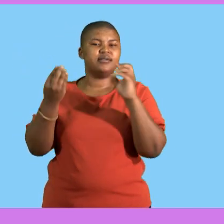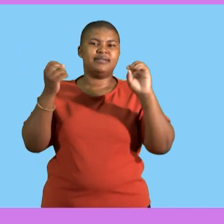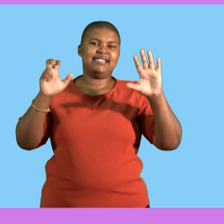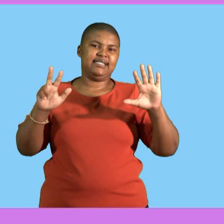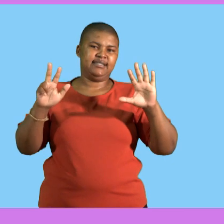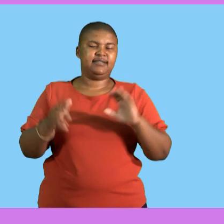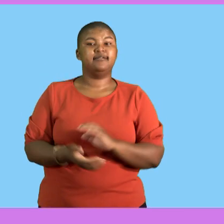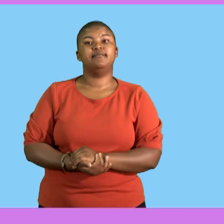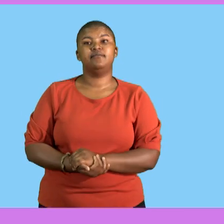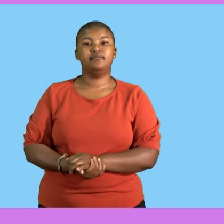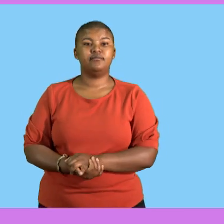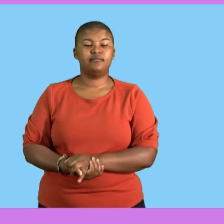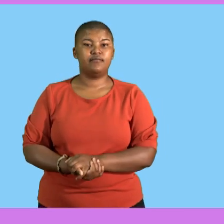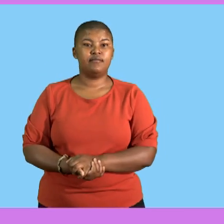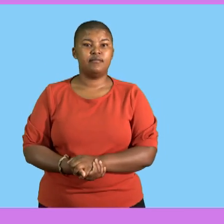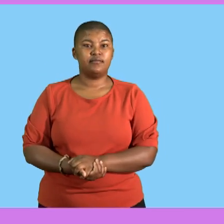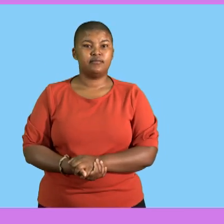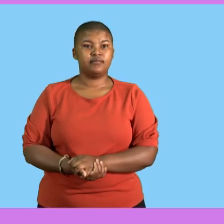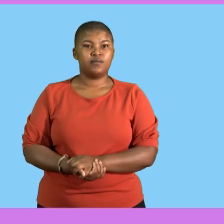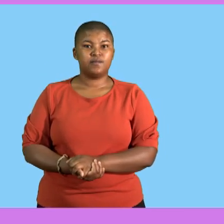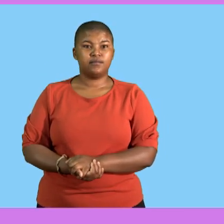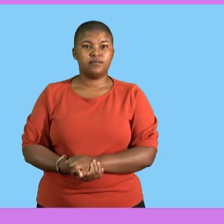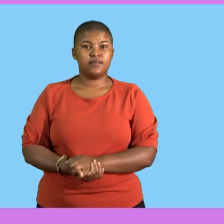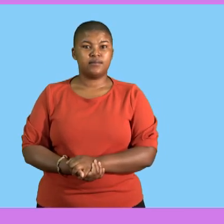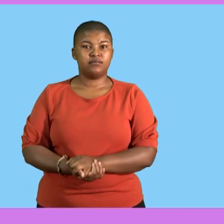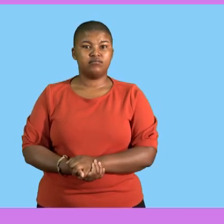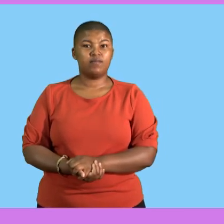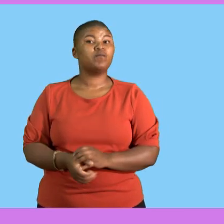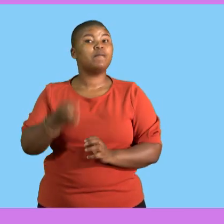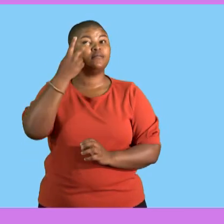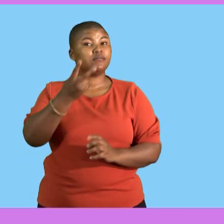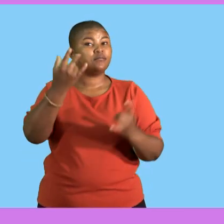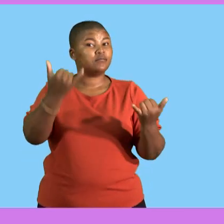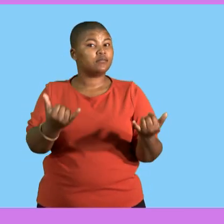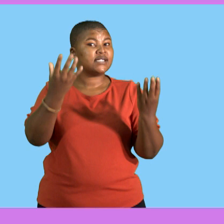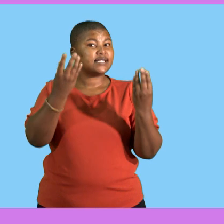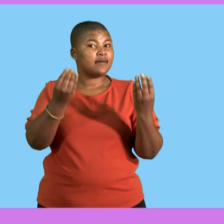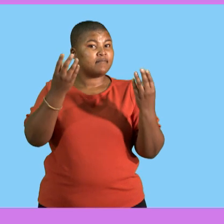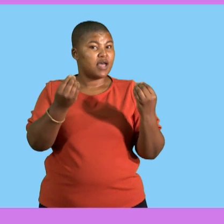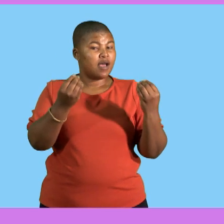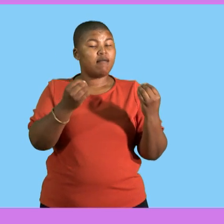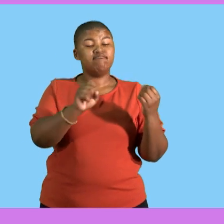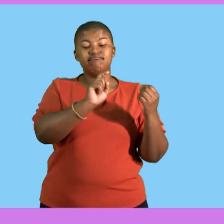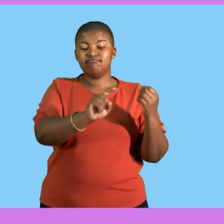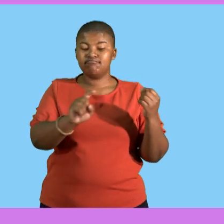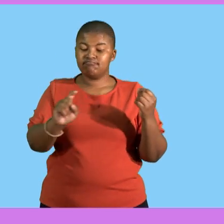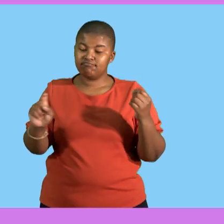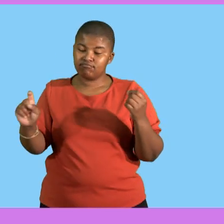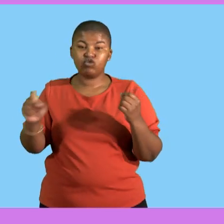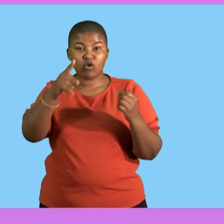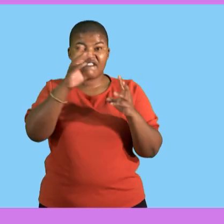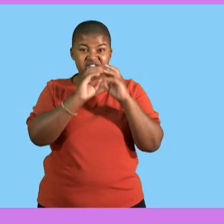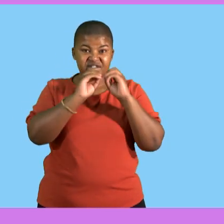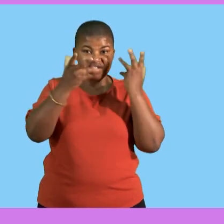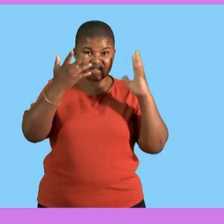you record your 8. So now the number that you have arranged, they should be equal to the number that is given or the data set.